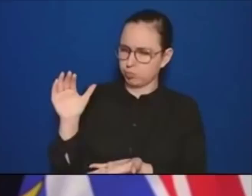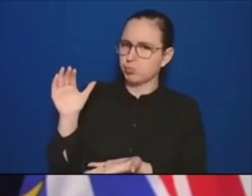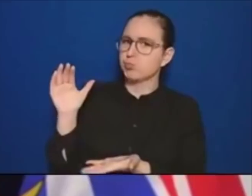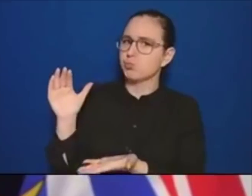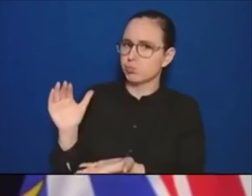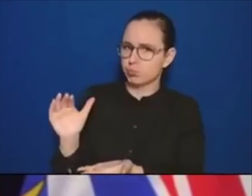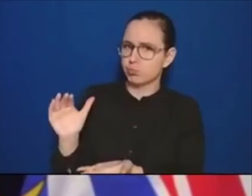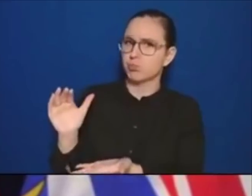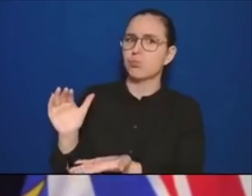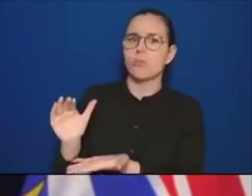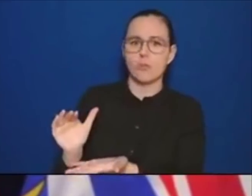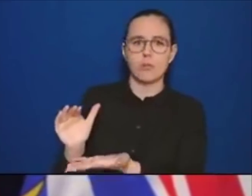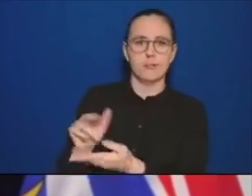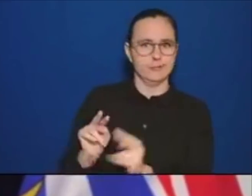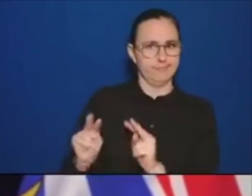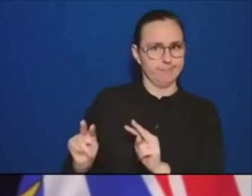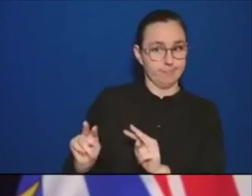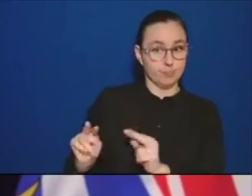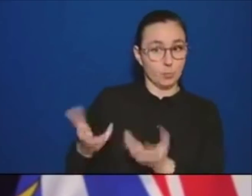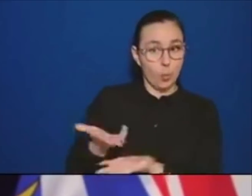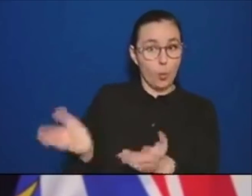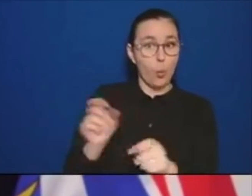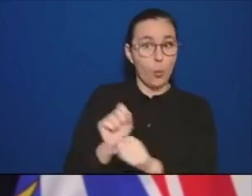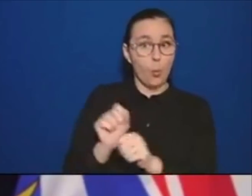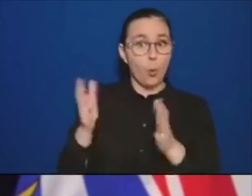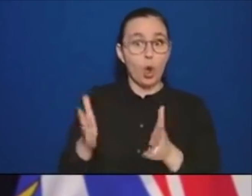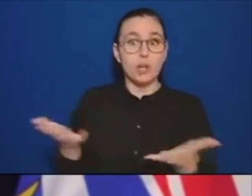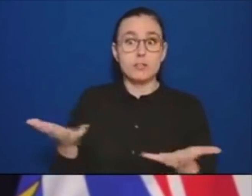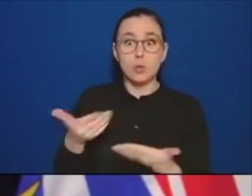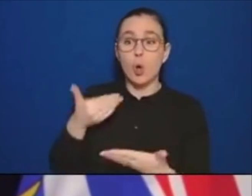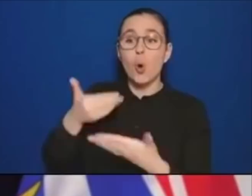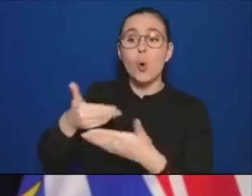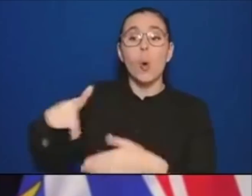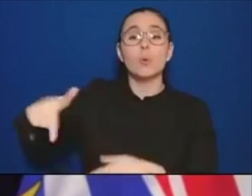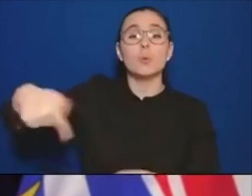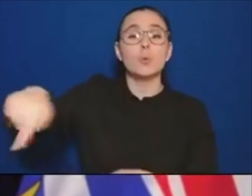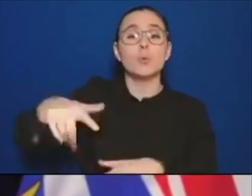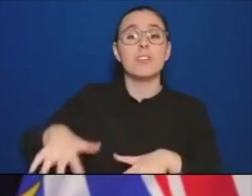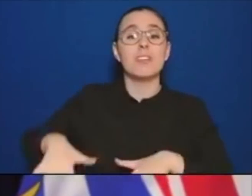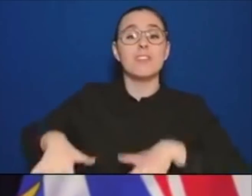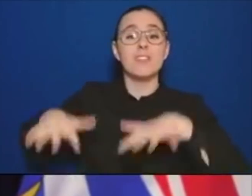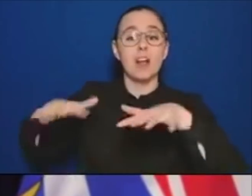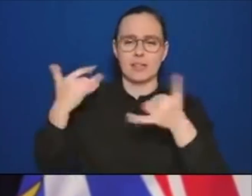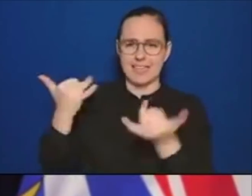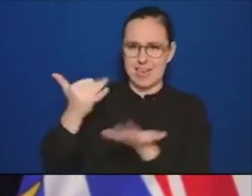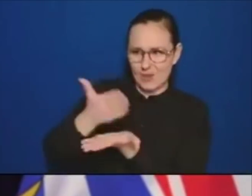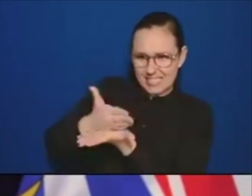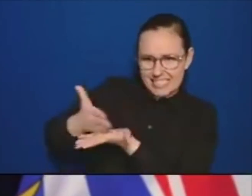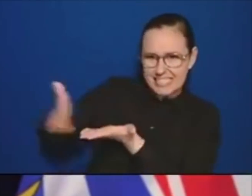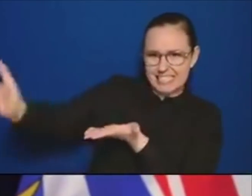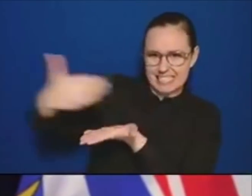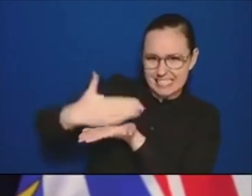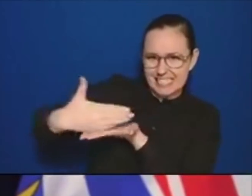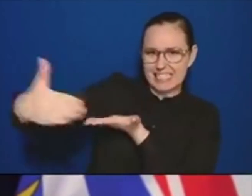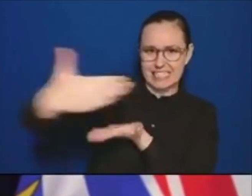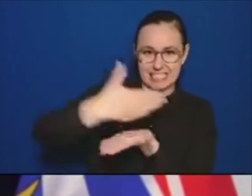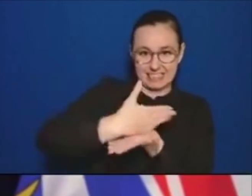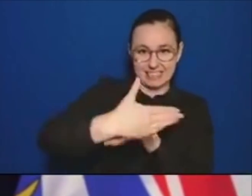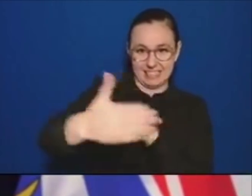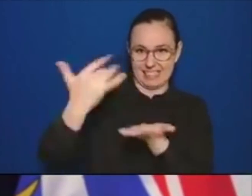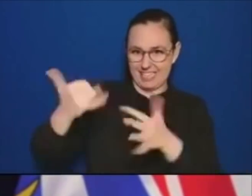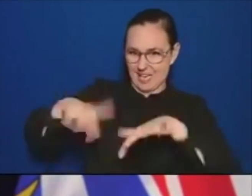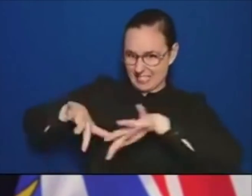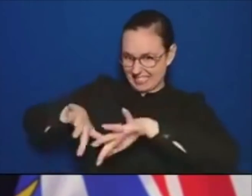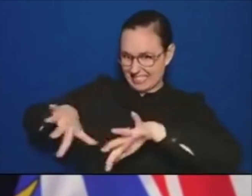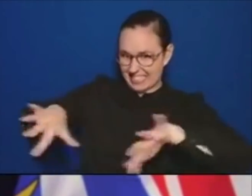flood-affected portion of Highway 1, clearing debris off the road. We're looking to have this road open at some